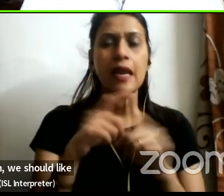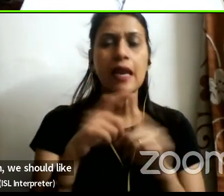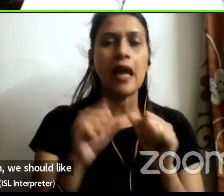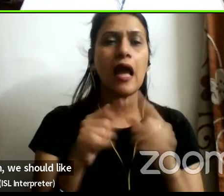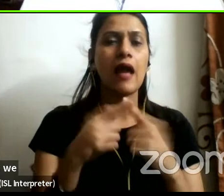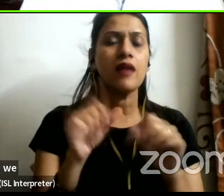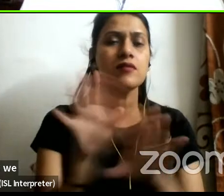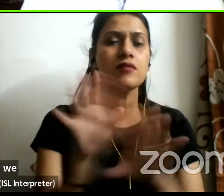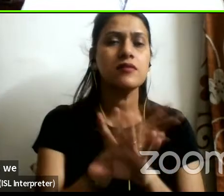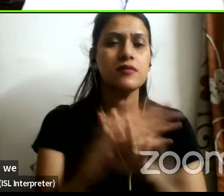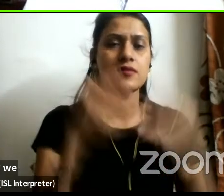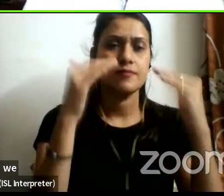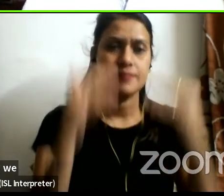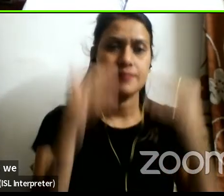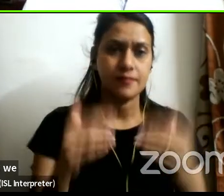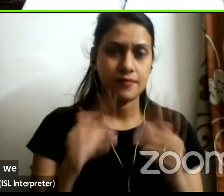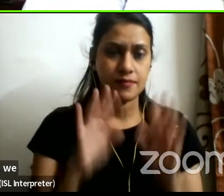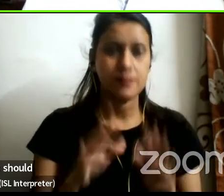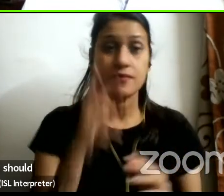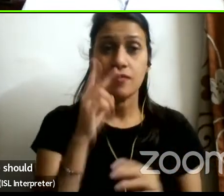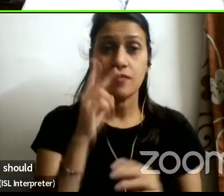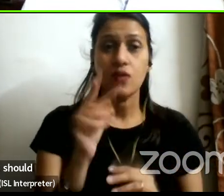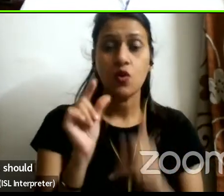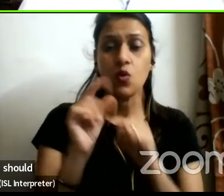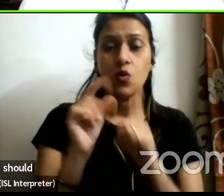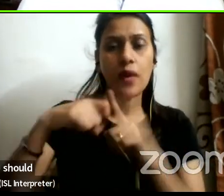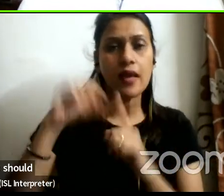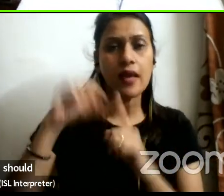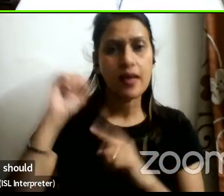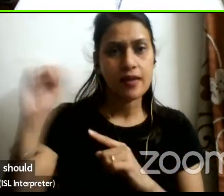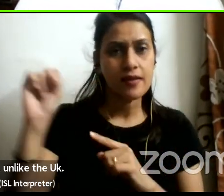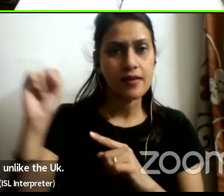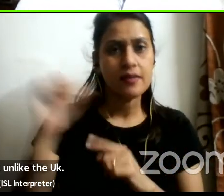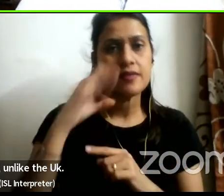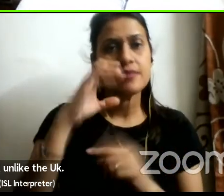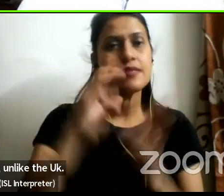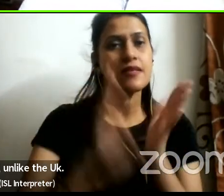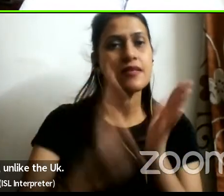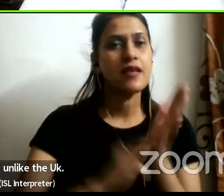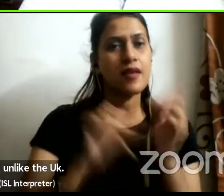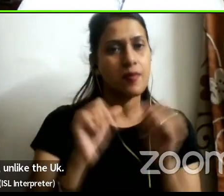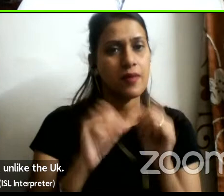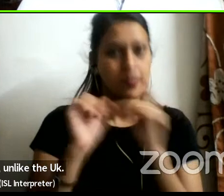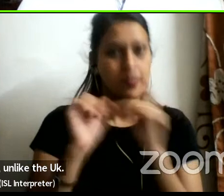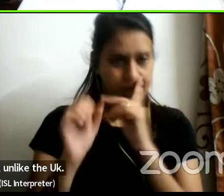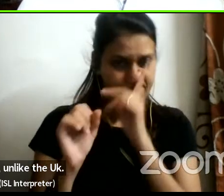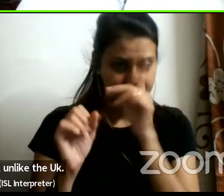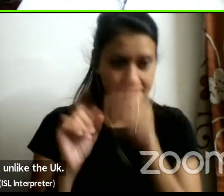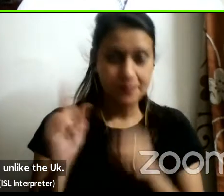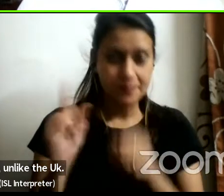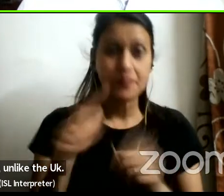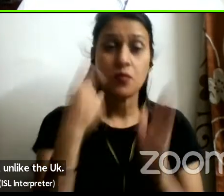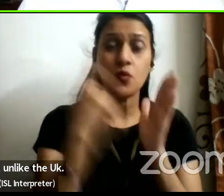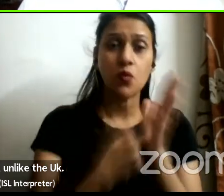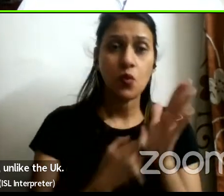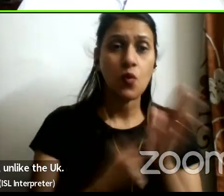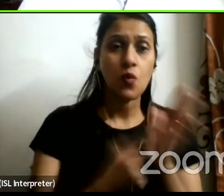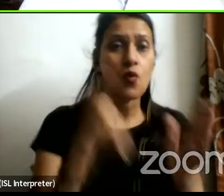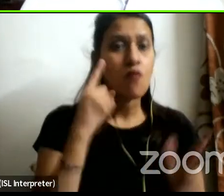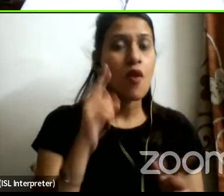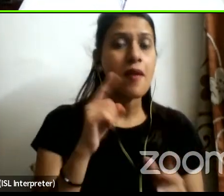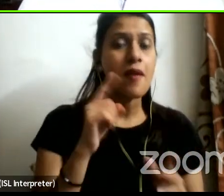acknowledge only because, you see, unlike the UK CMA, by the way, UK CMA has a statutory mandate to conduct market